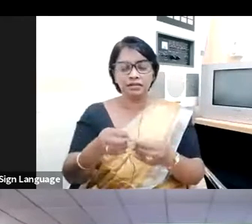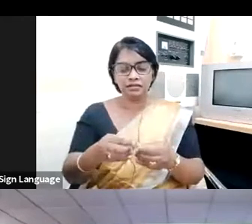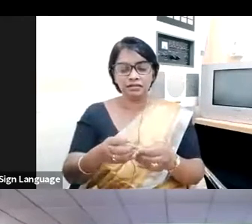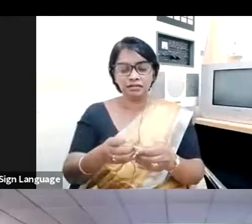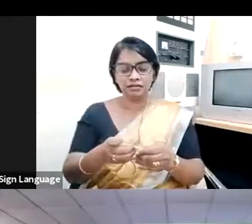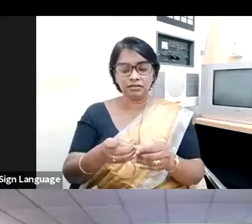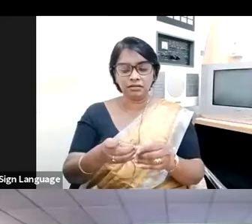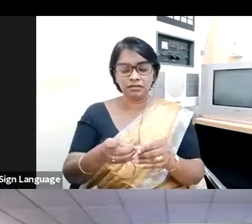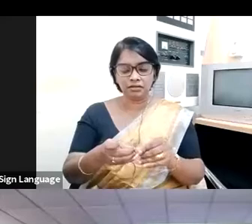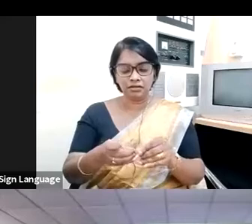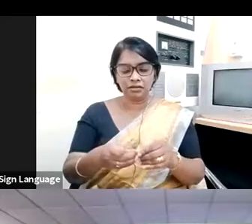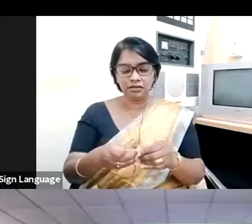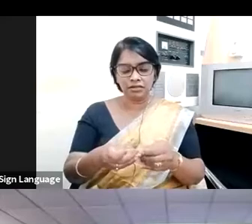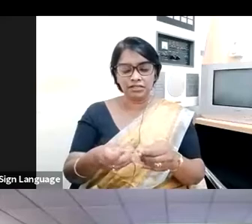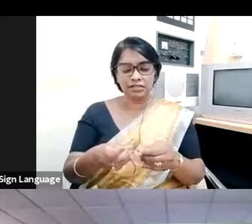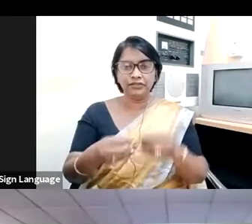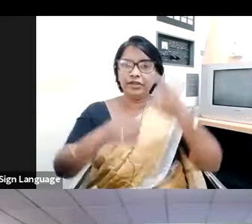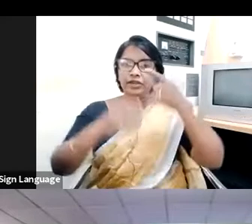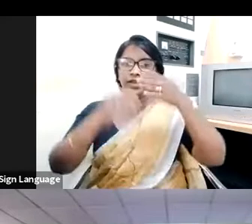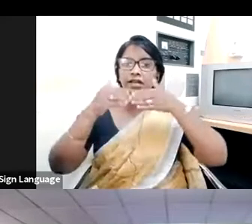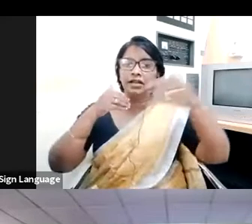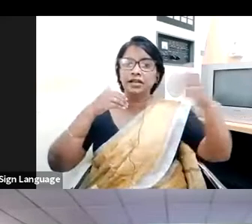to set credible